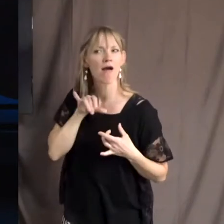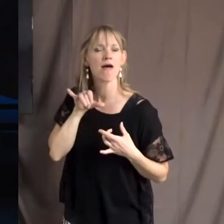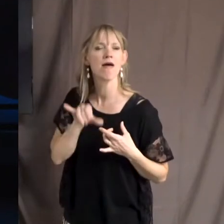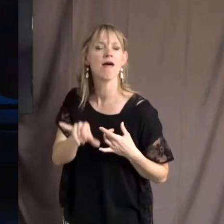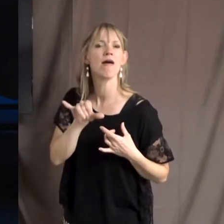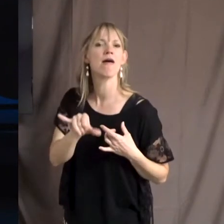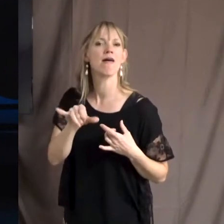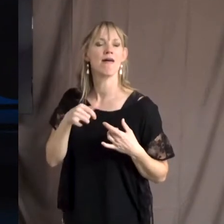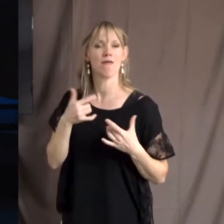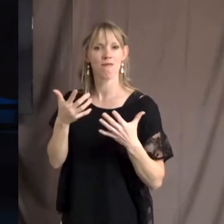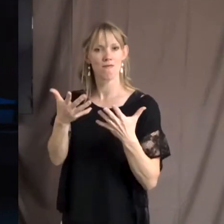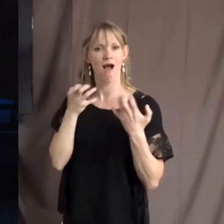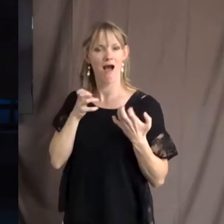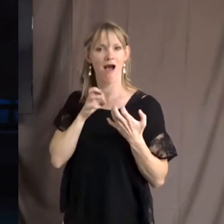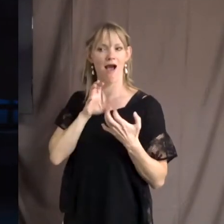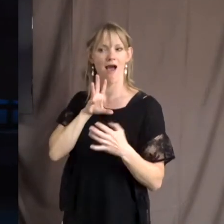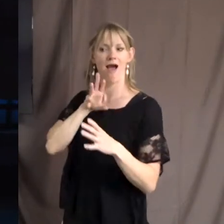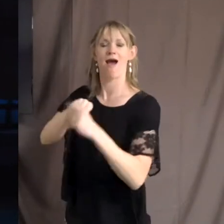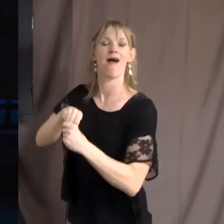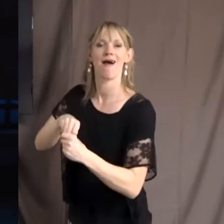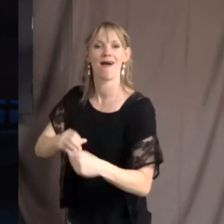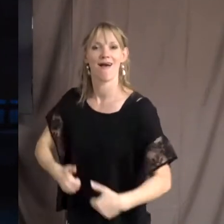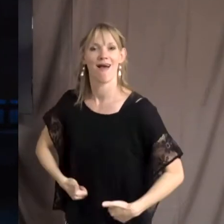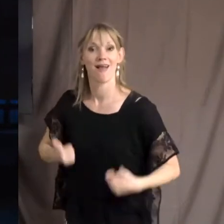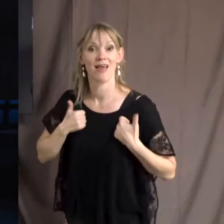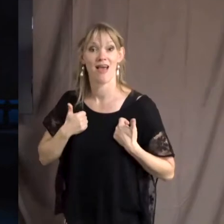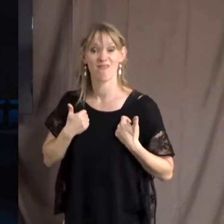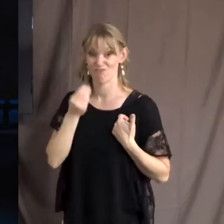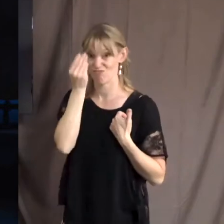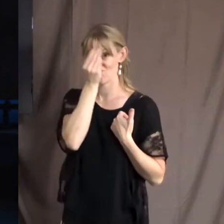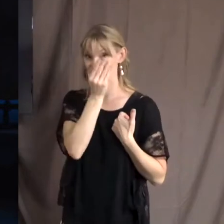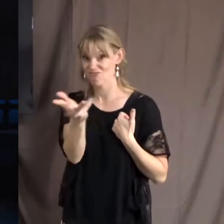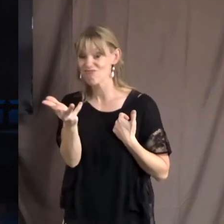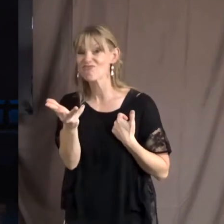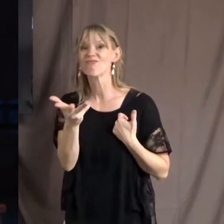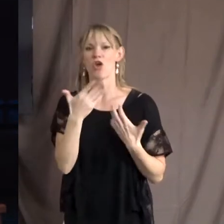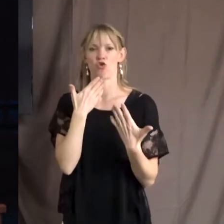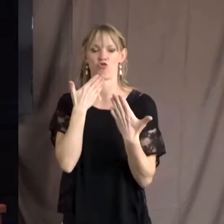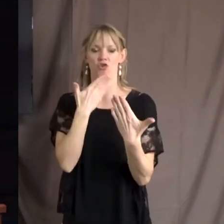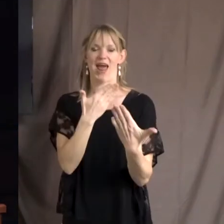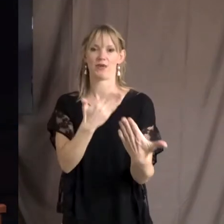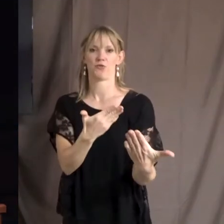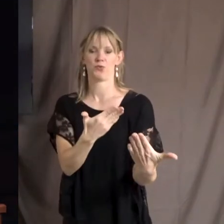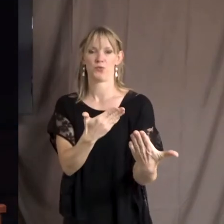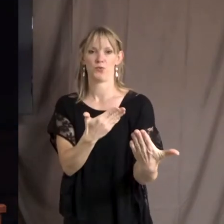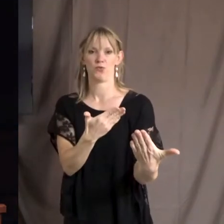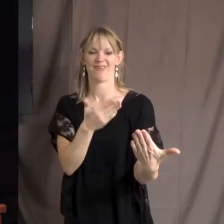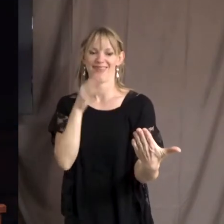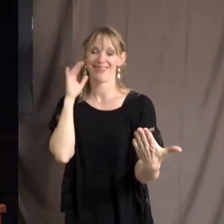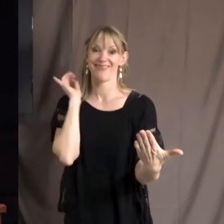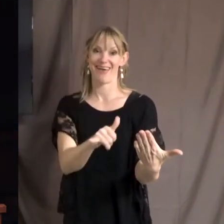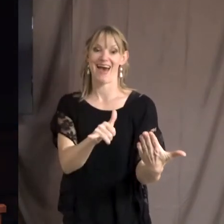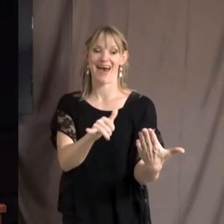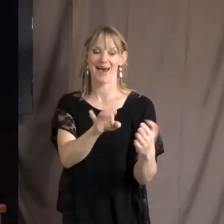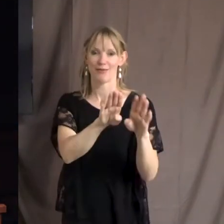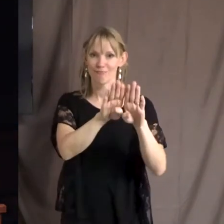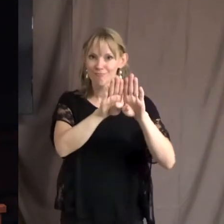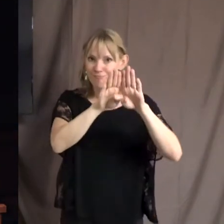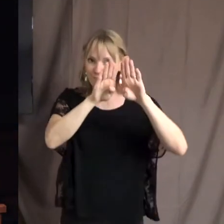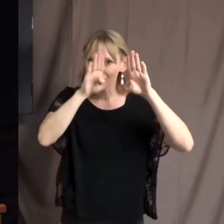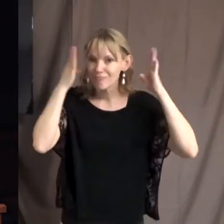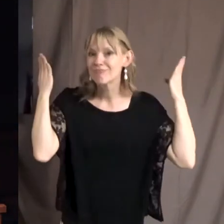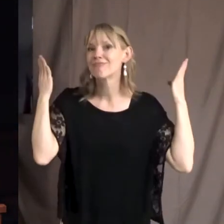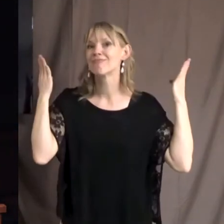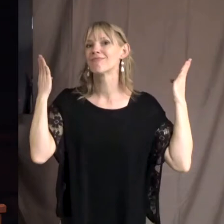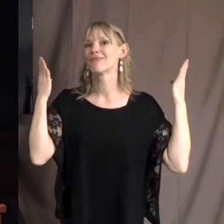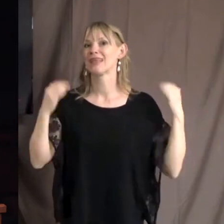we want to be engaged with life. And I would say today that gratitude is the doorway into the abundant